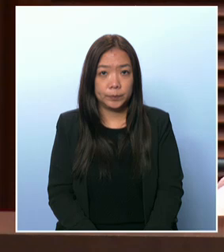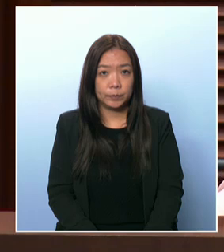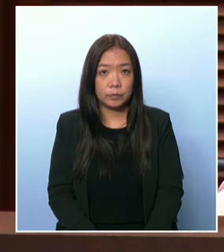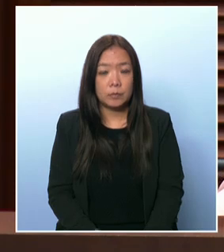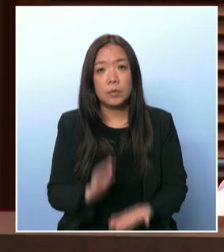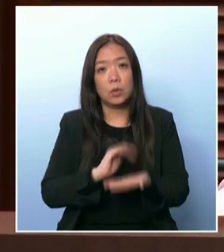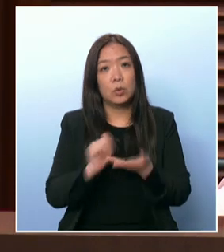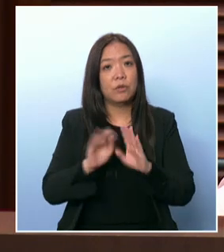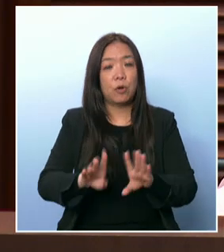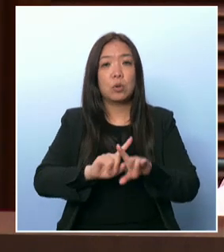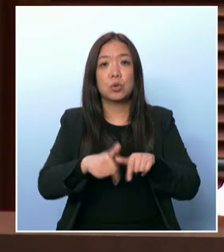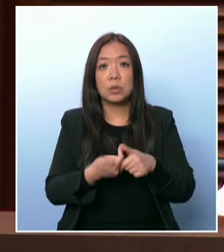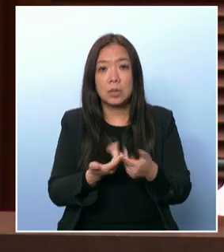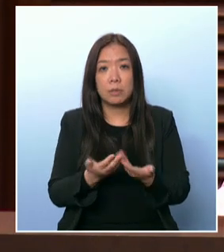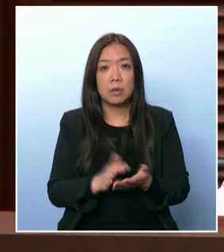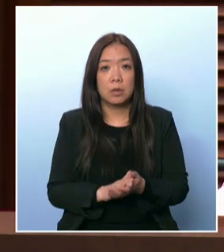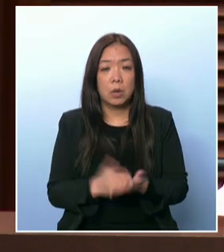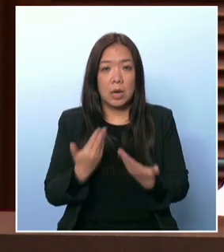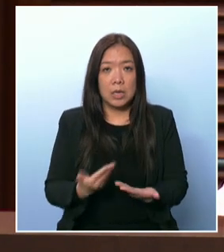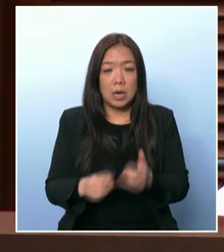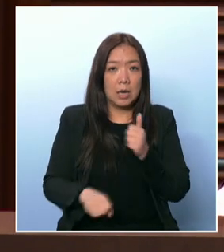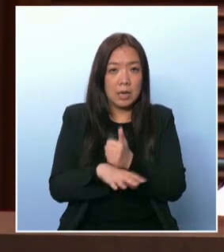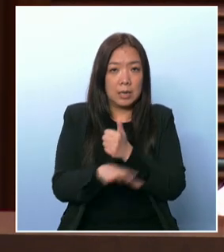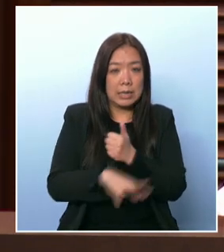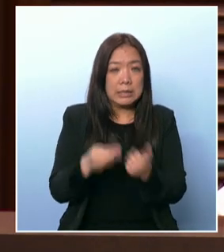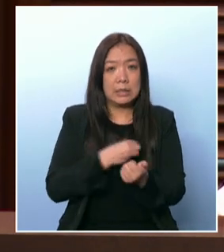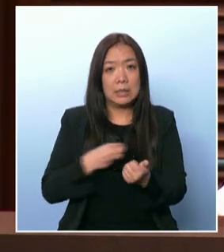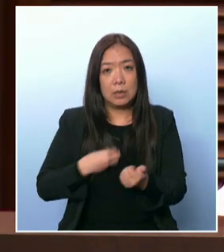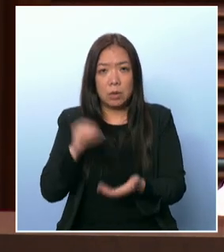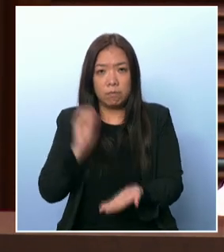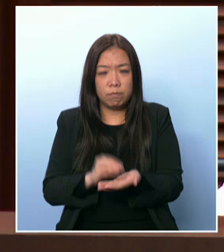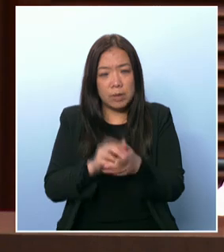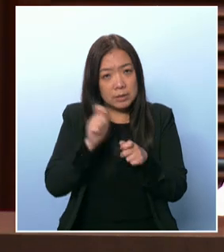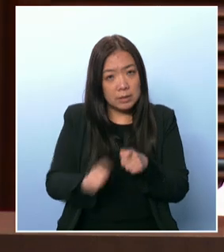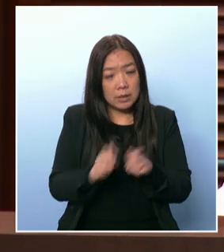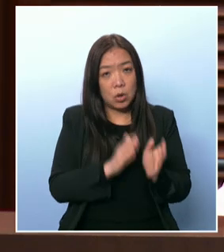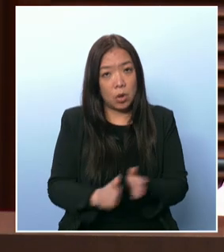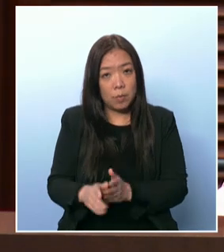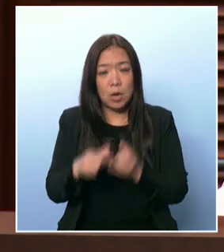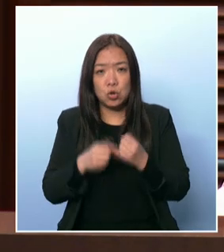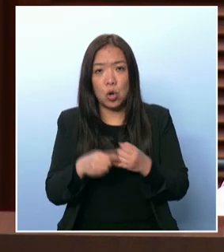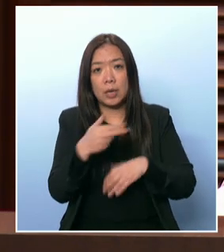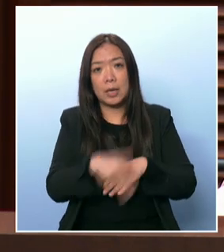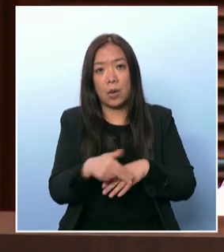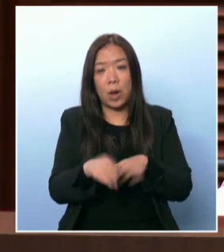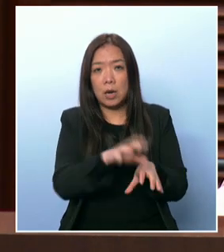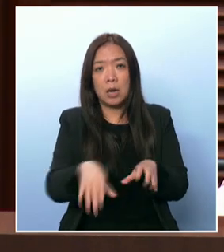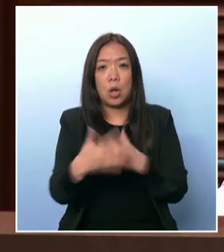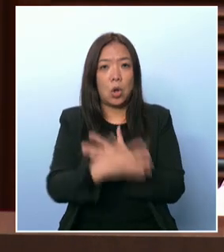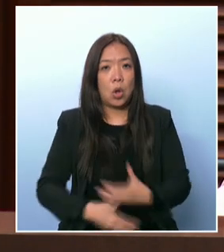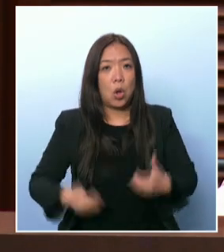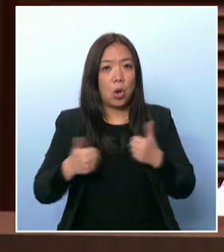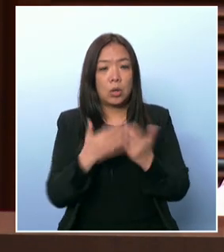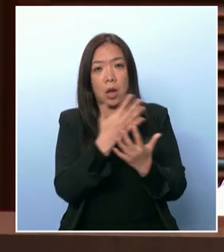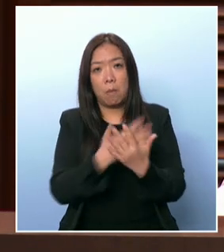their second dose of HPV vaccination. So that's what we call the mop-up vaccination. The CHP is working together with the Primary